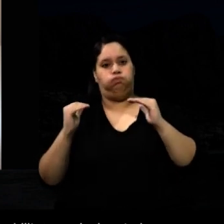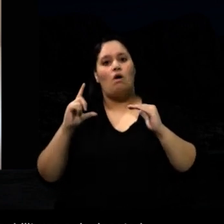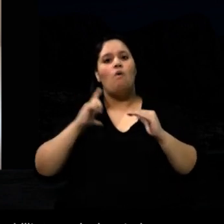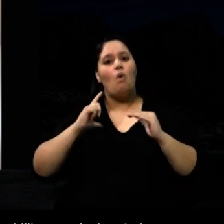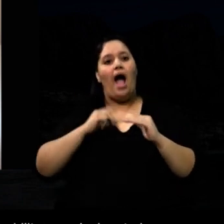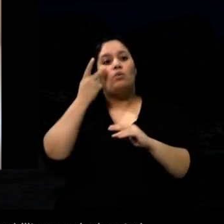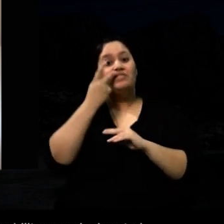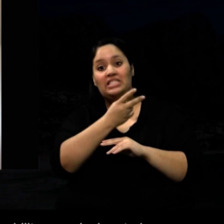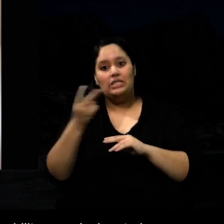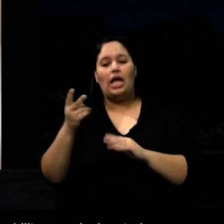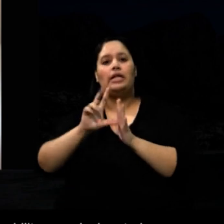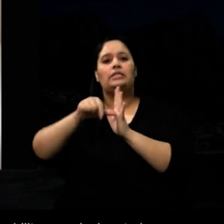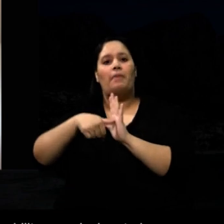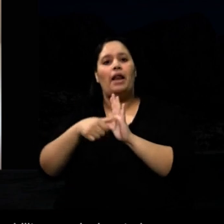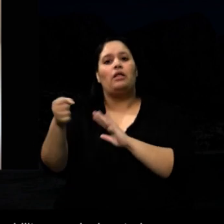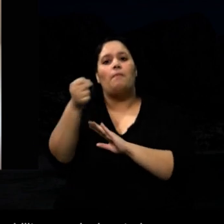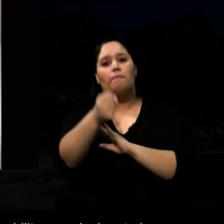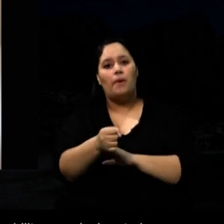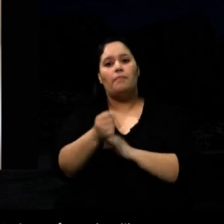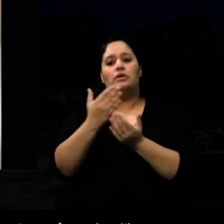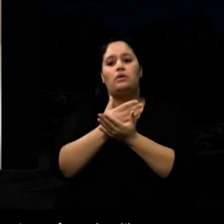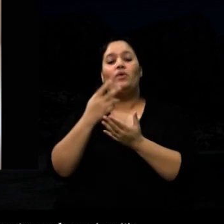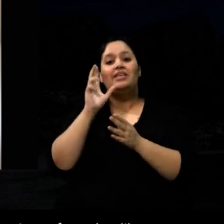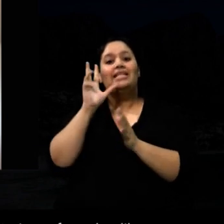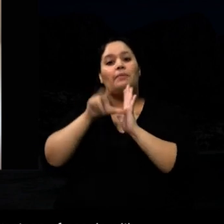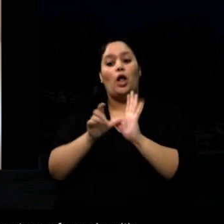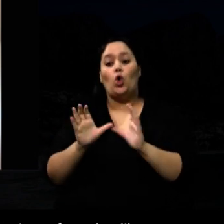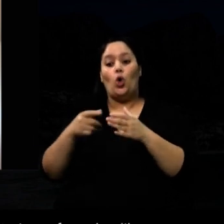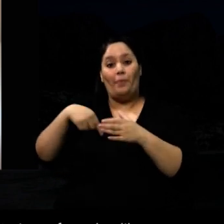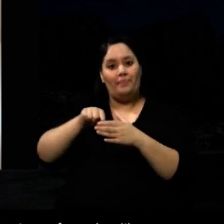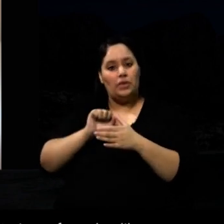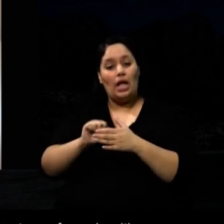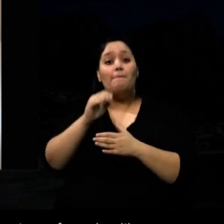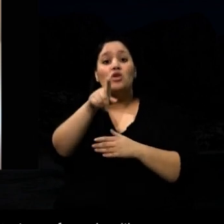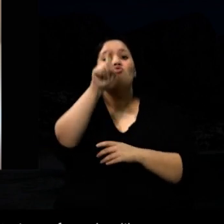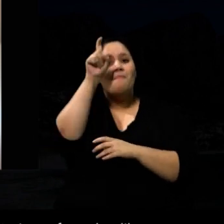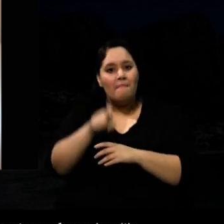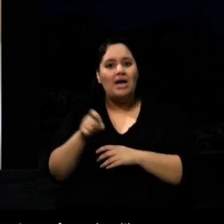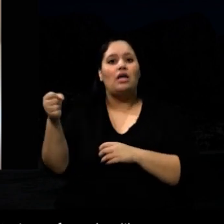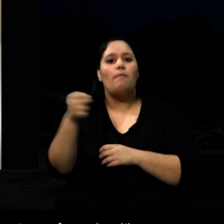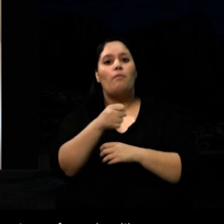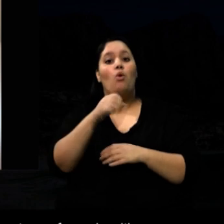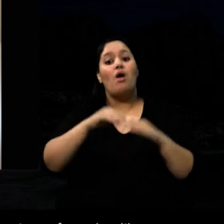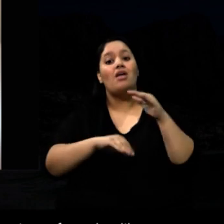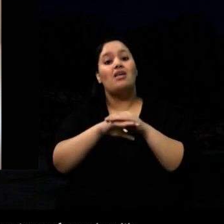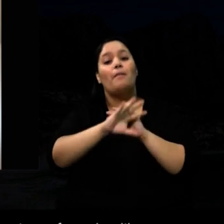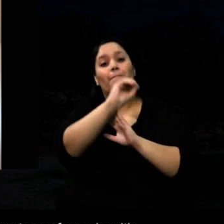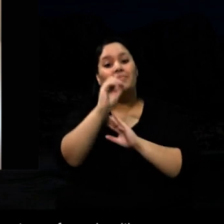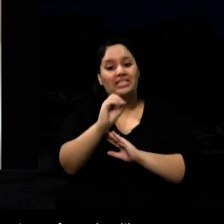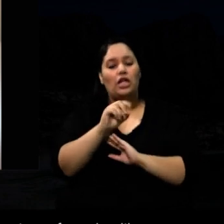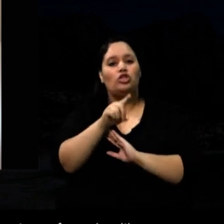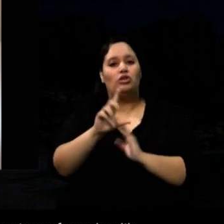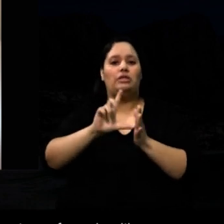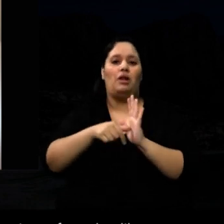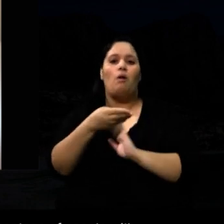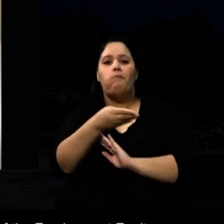defined people with disabilities as a designated group. In other words, you must employ a percentage of people with